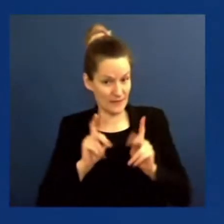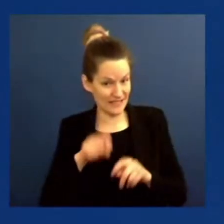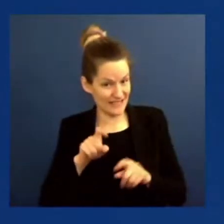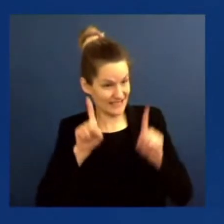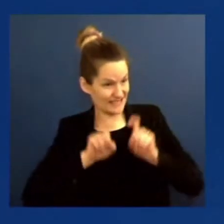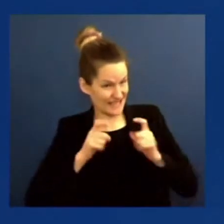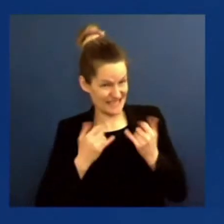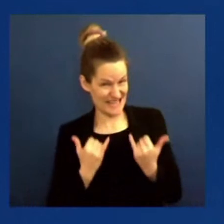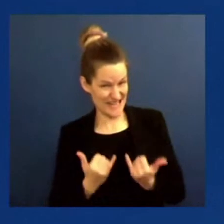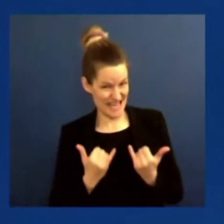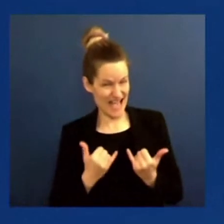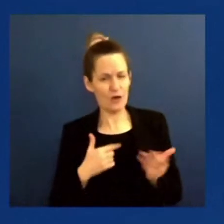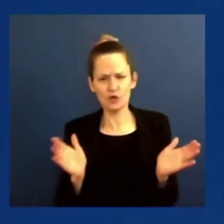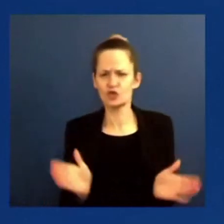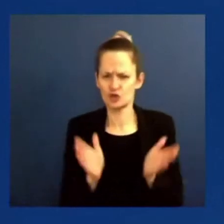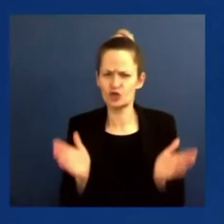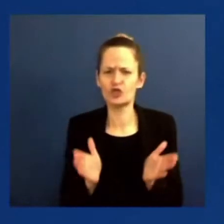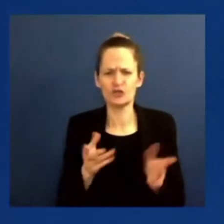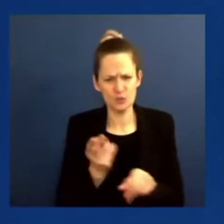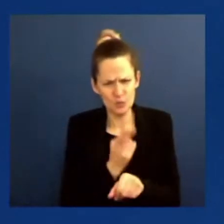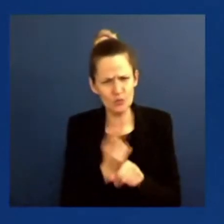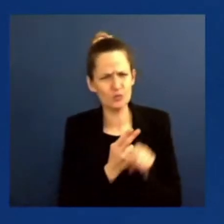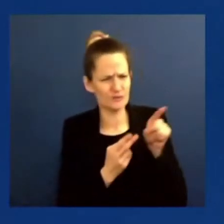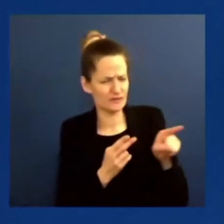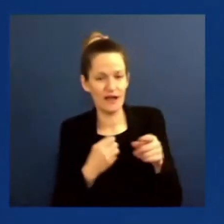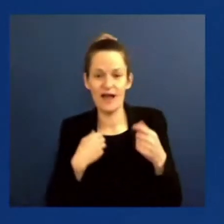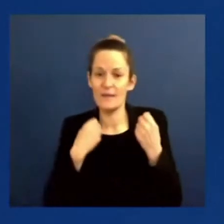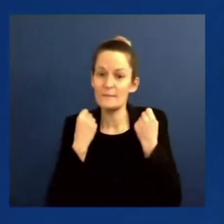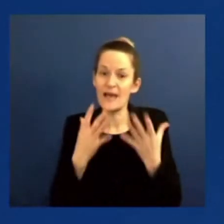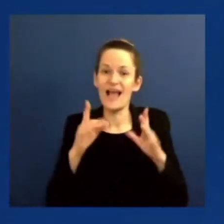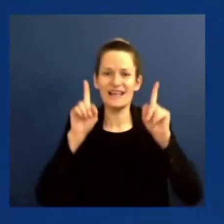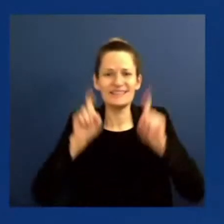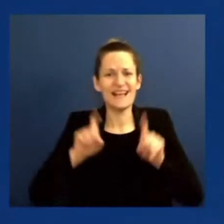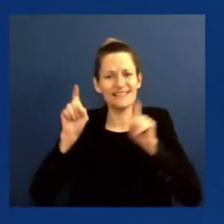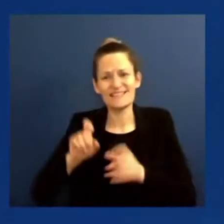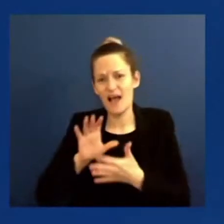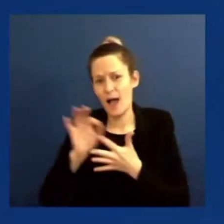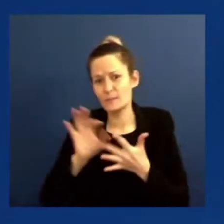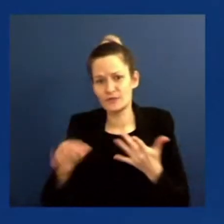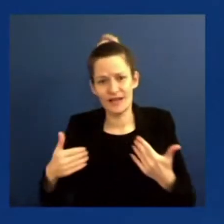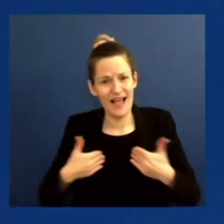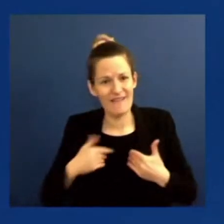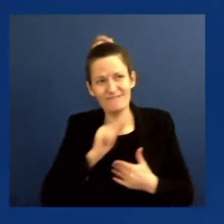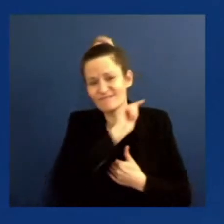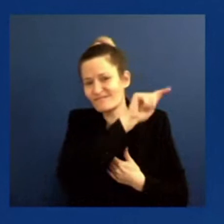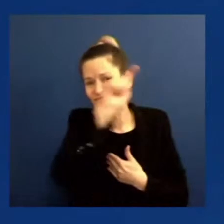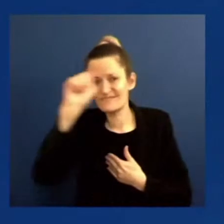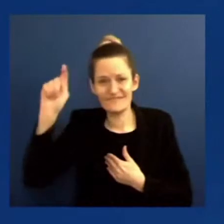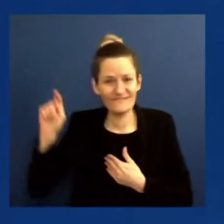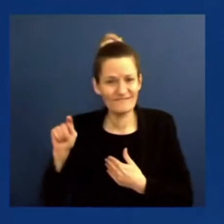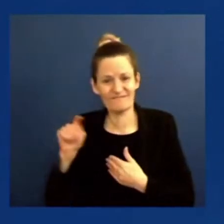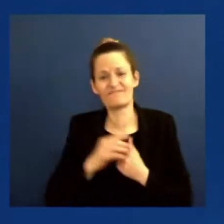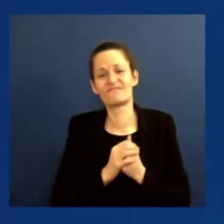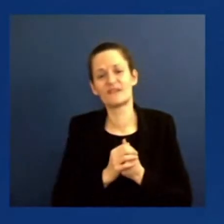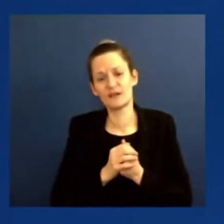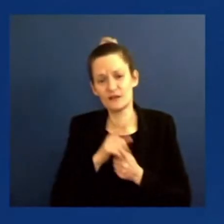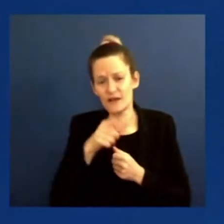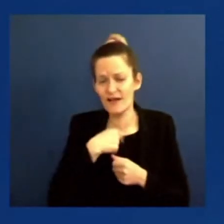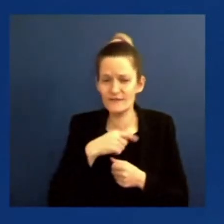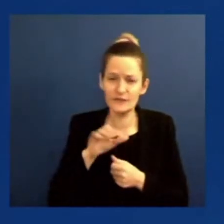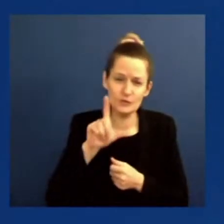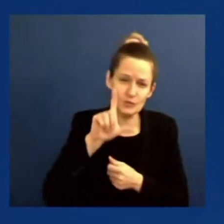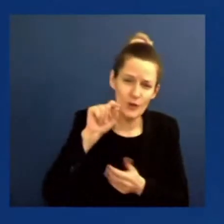to utilize one of the many testing options that are out there in addition to the website. 20,000 community-based testing